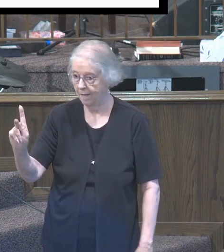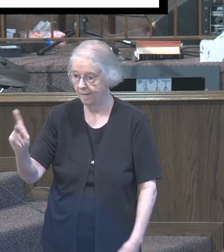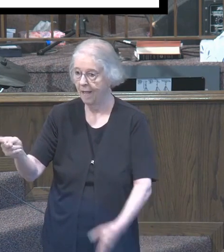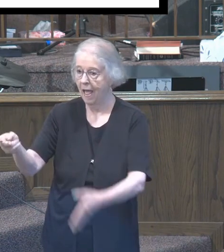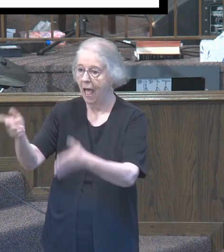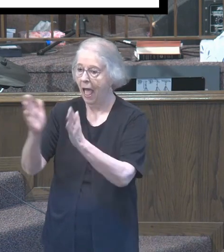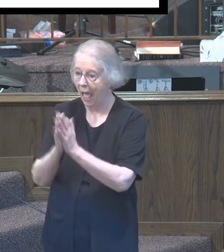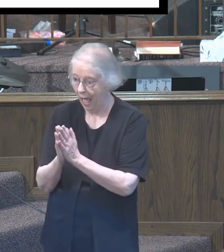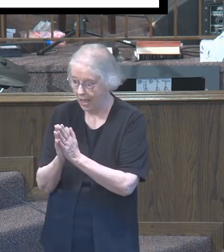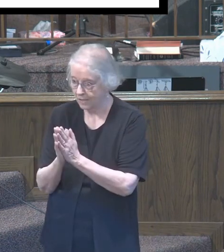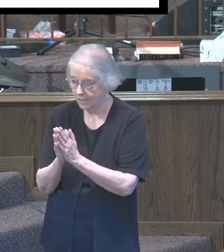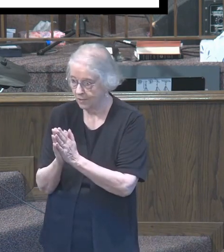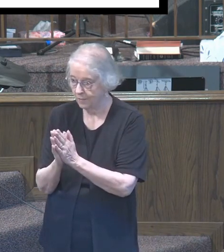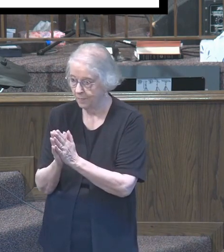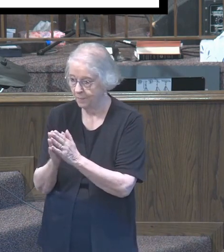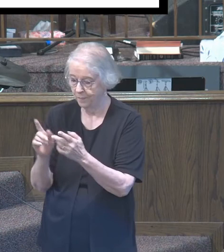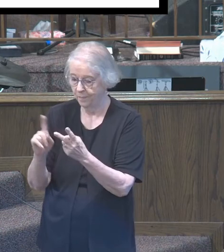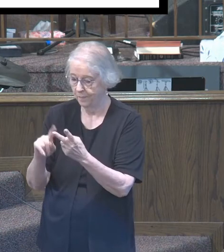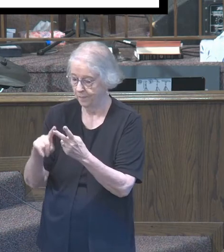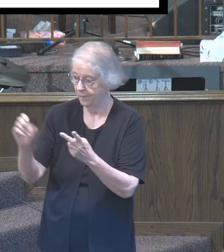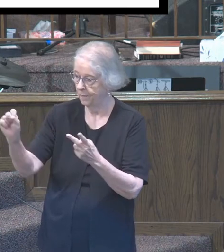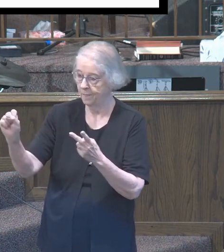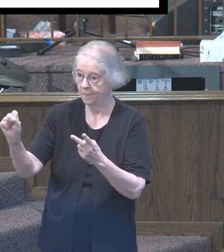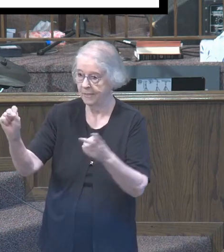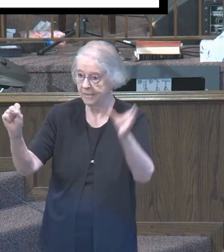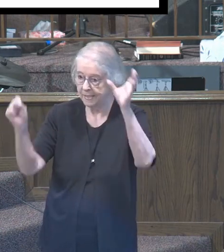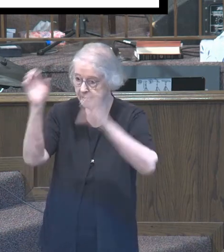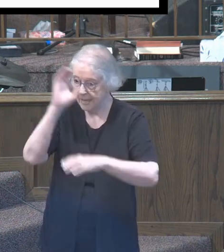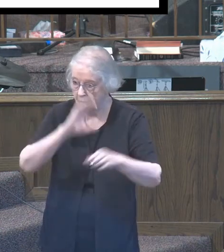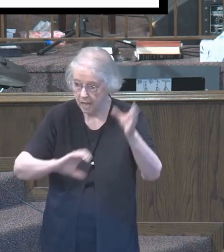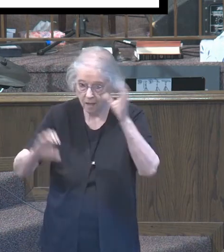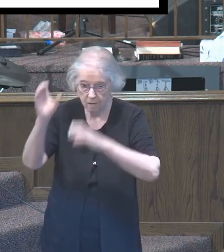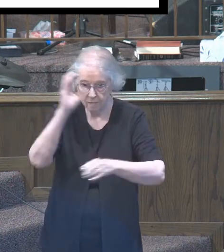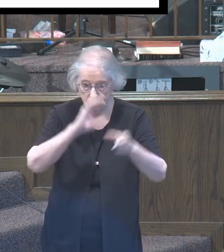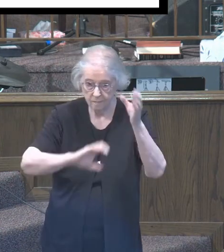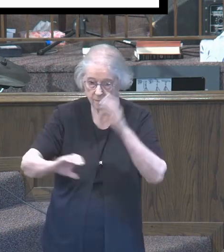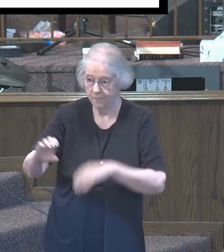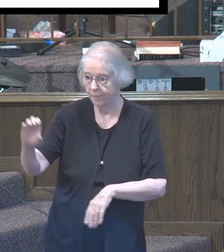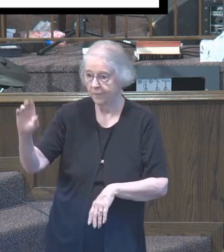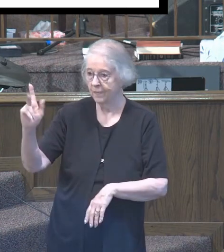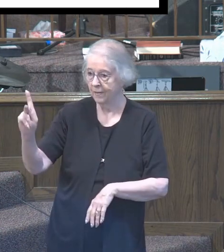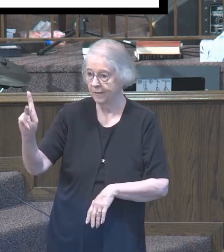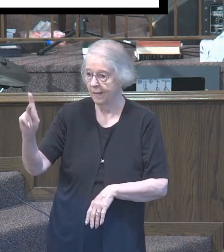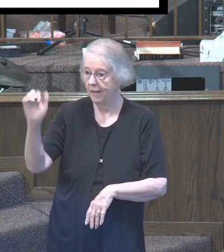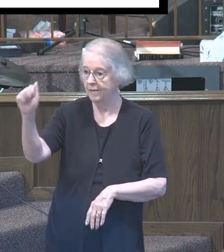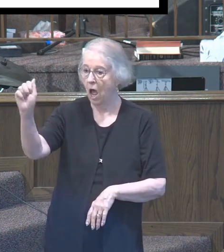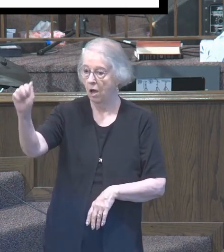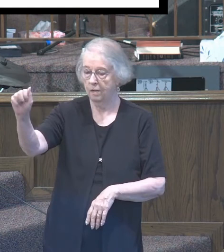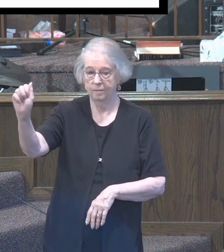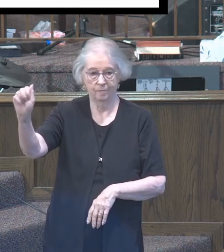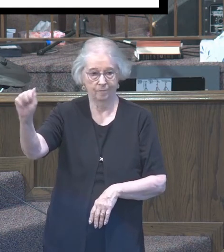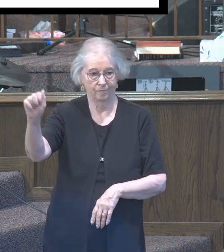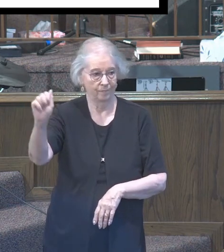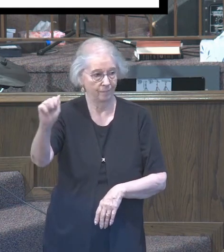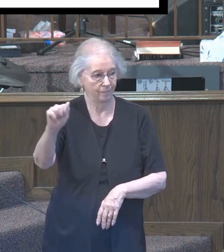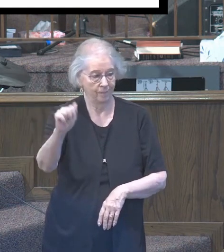for a fish, do you scare him with a live snake on his plate? As bad as you are, you wouldn't think of